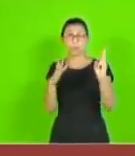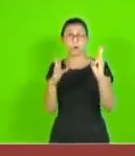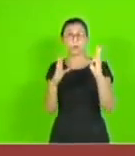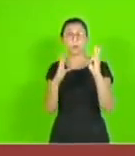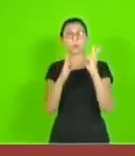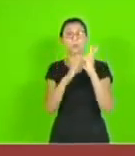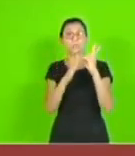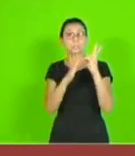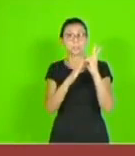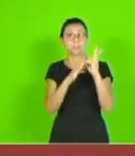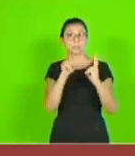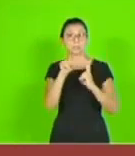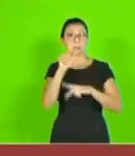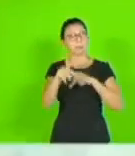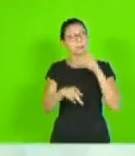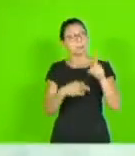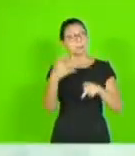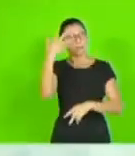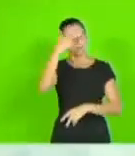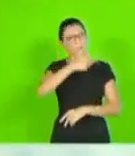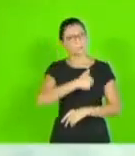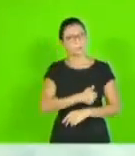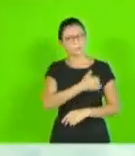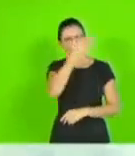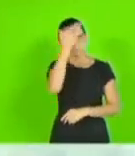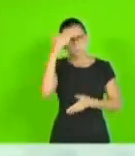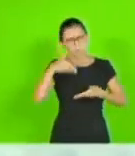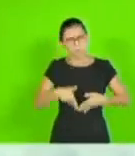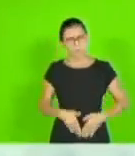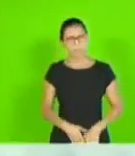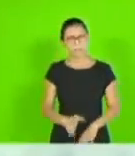streets to evangelize and to preach.